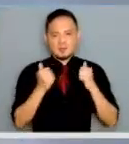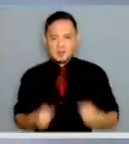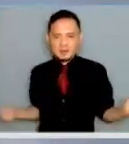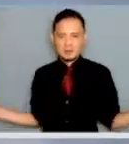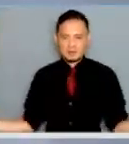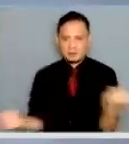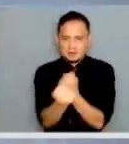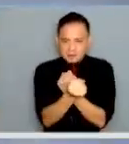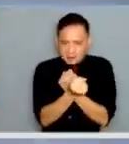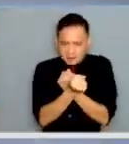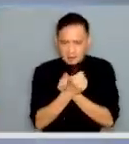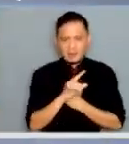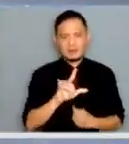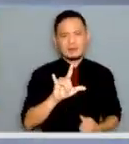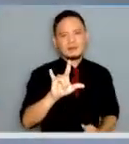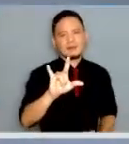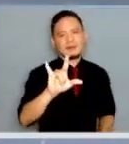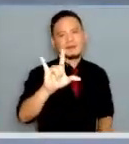about love?